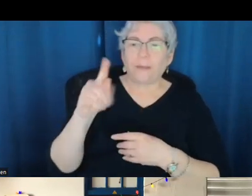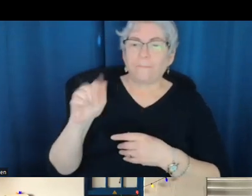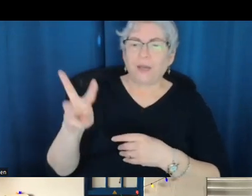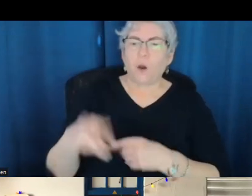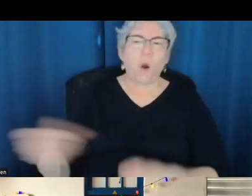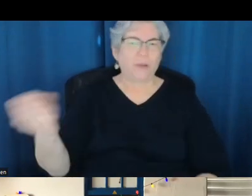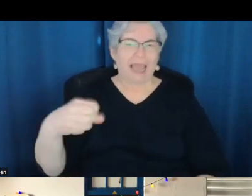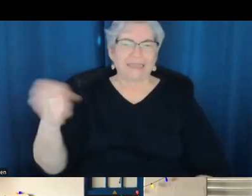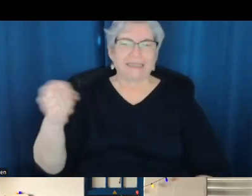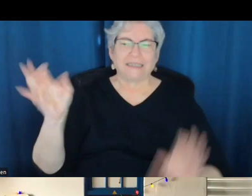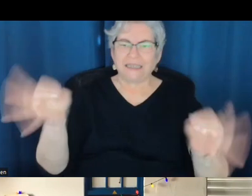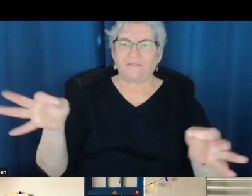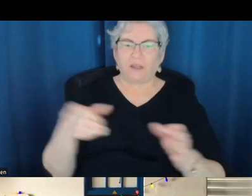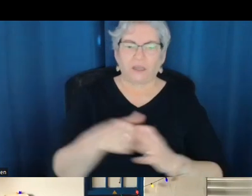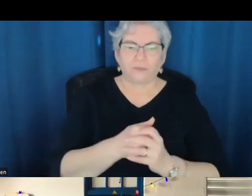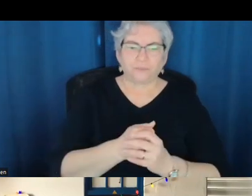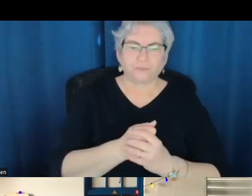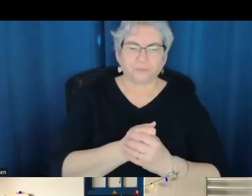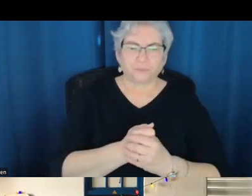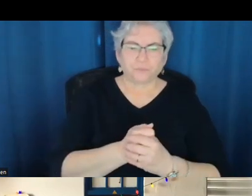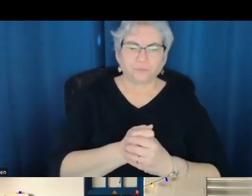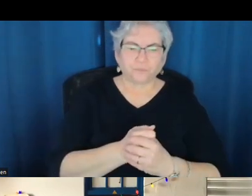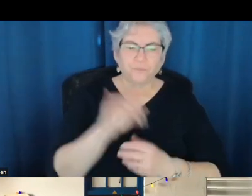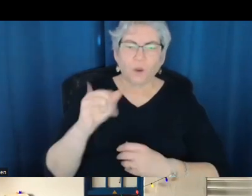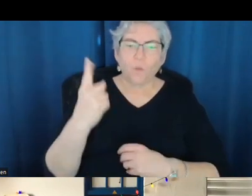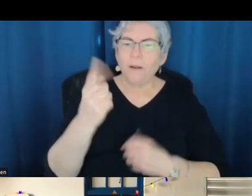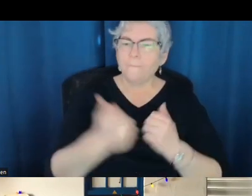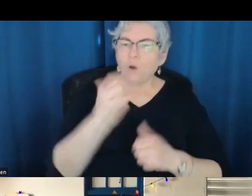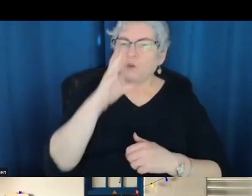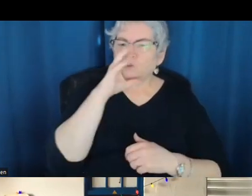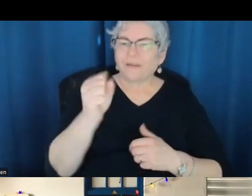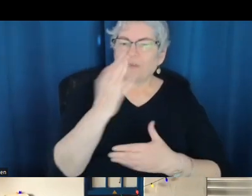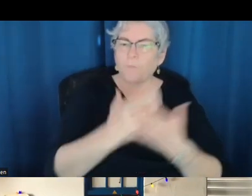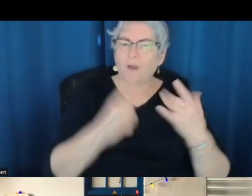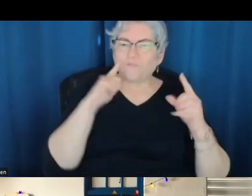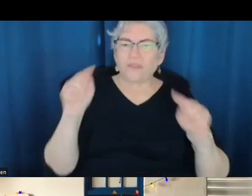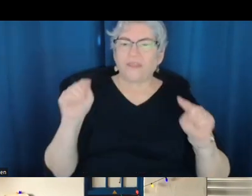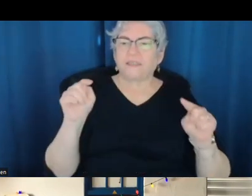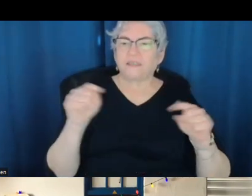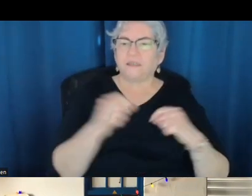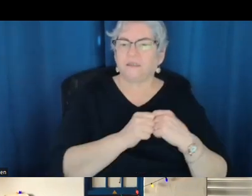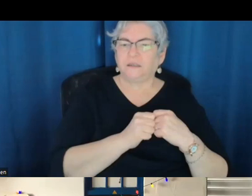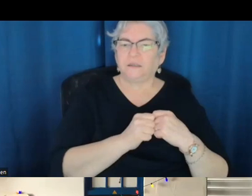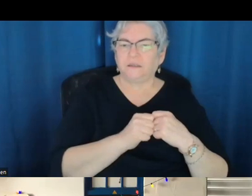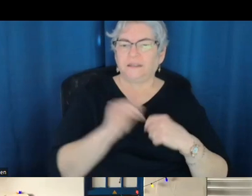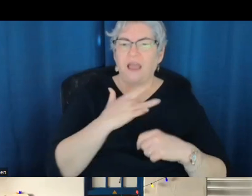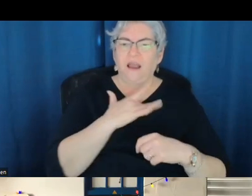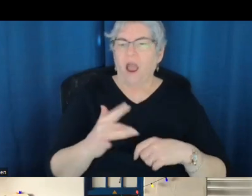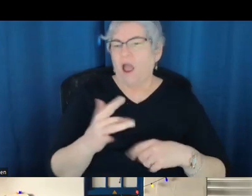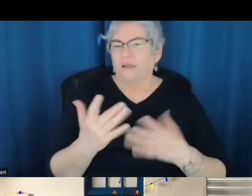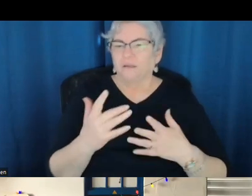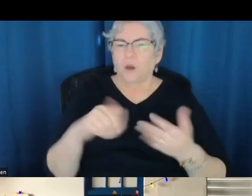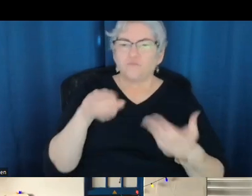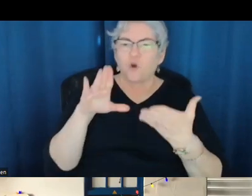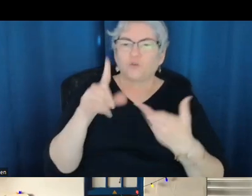Absolutely. That's one of the most attractive parts about this style or this approach